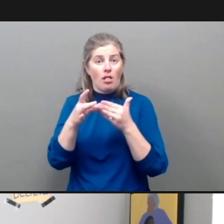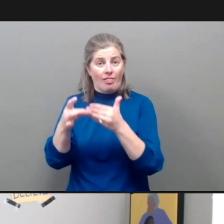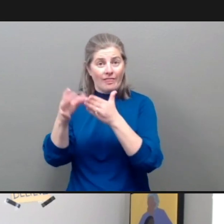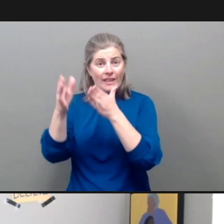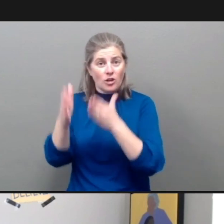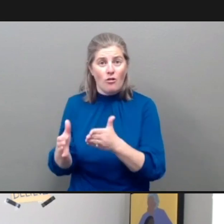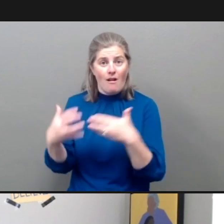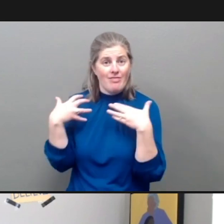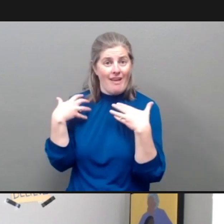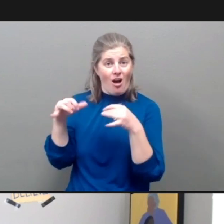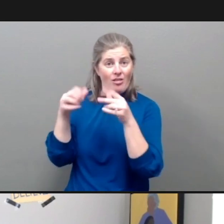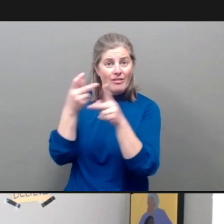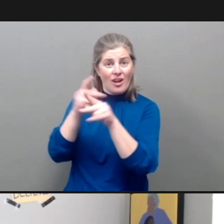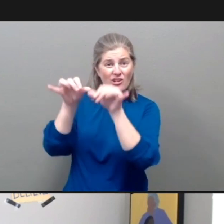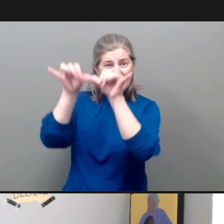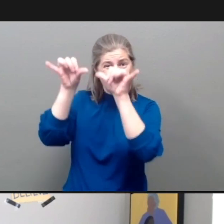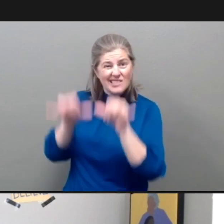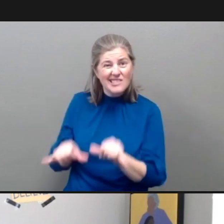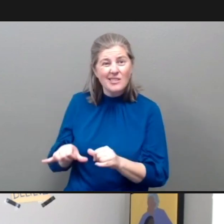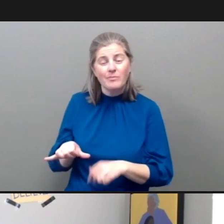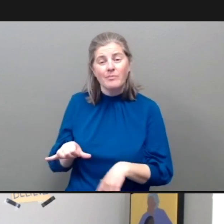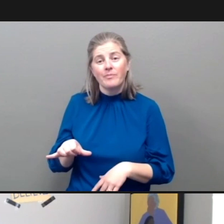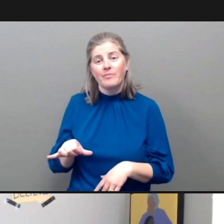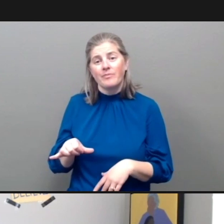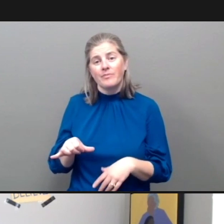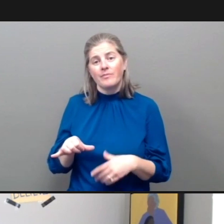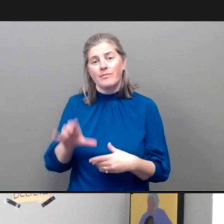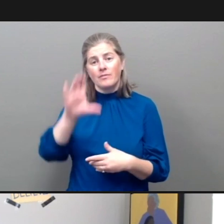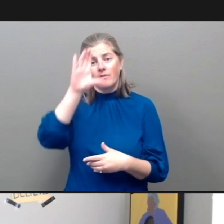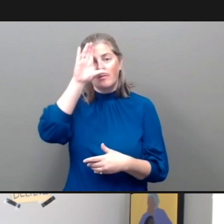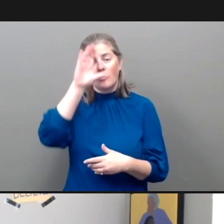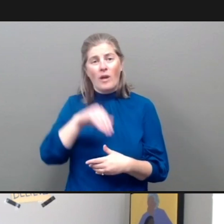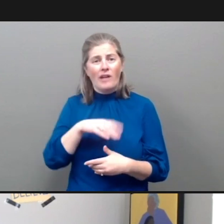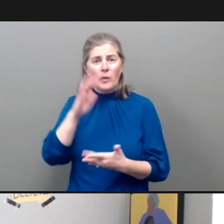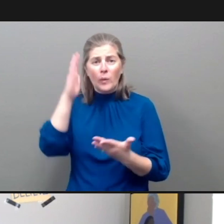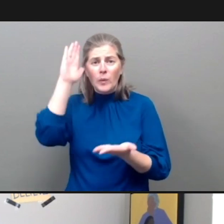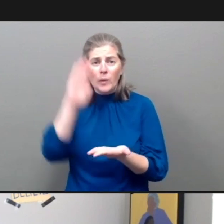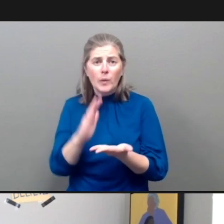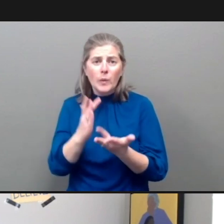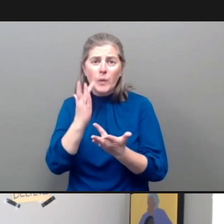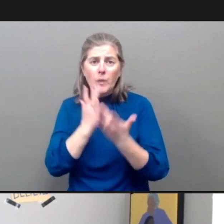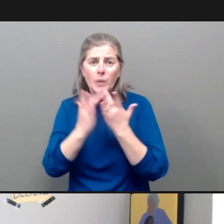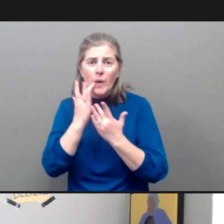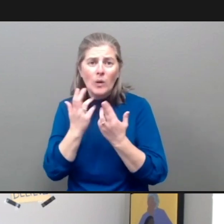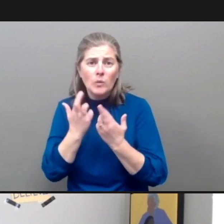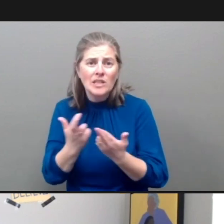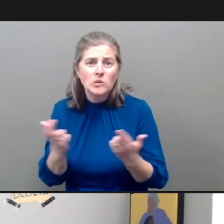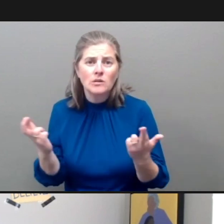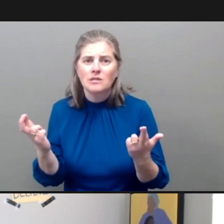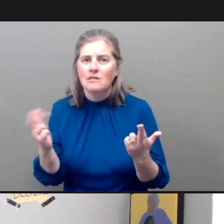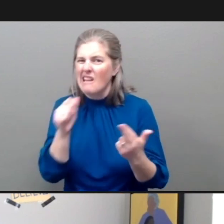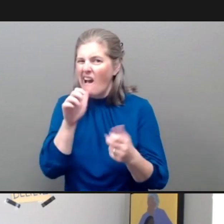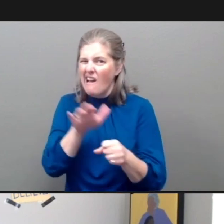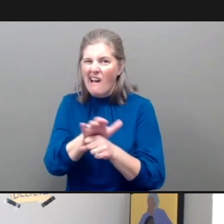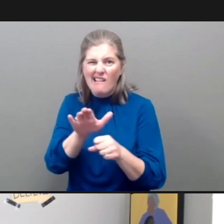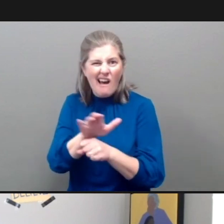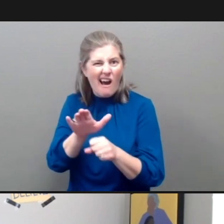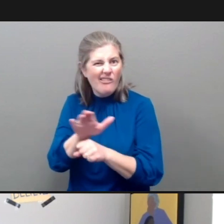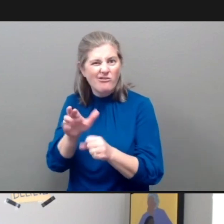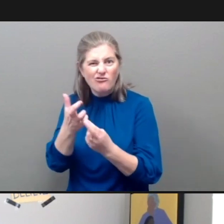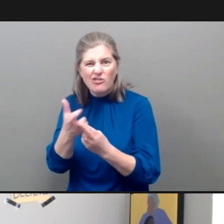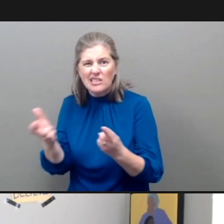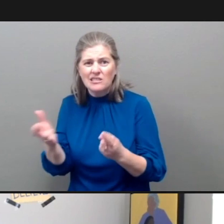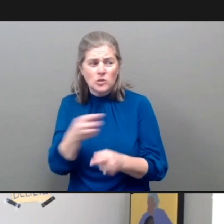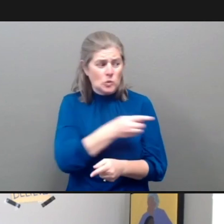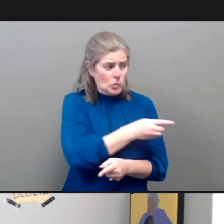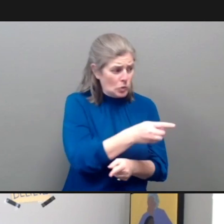healthcare system, where in many instances we have less resources than we do have the people who need those